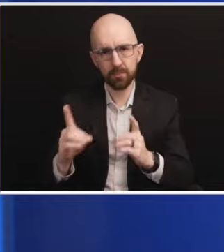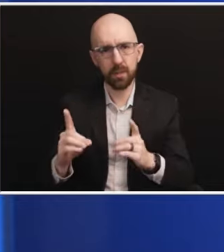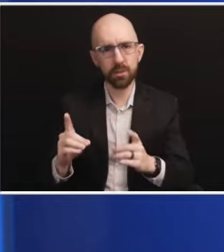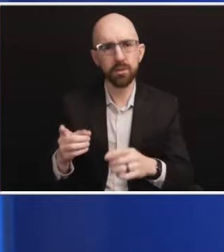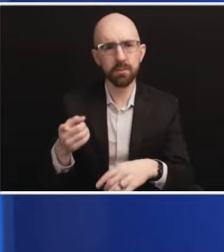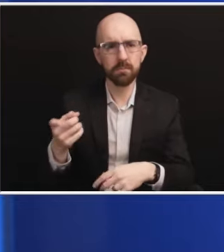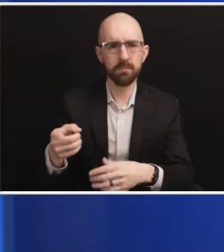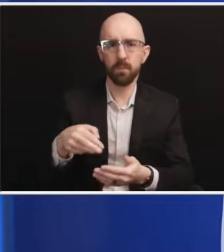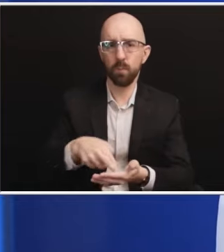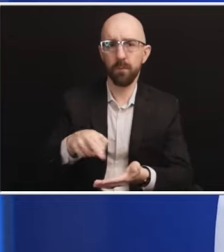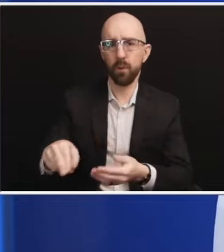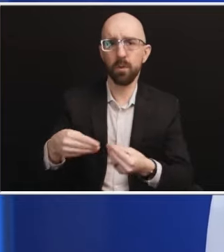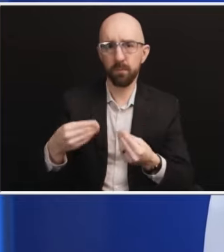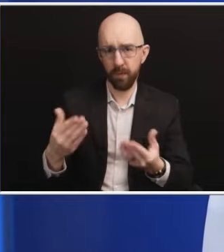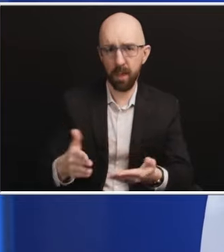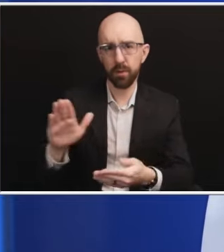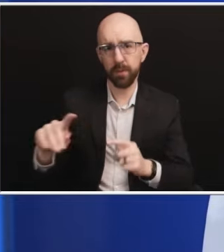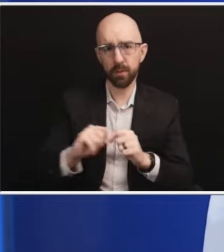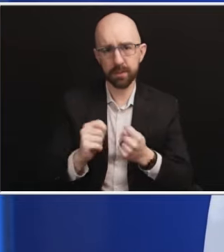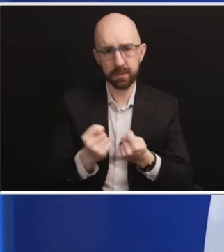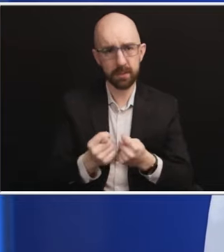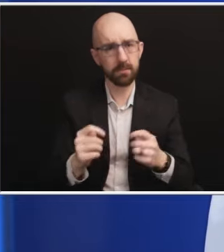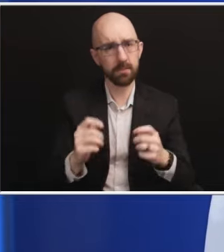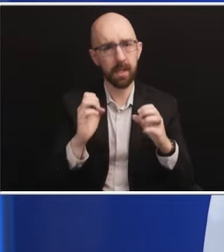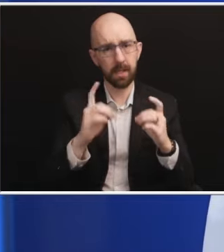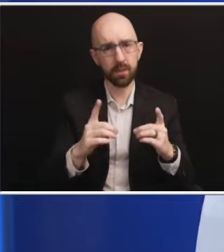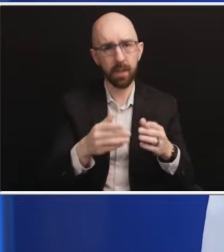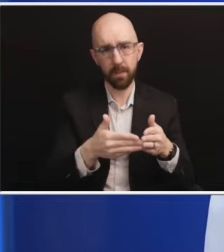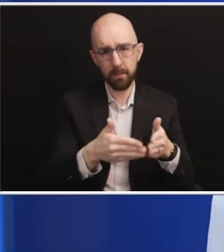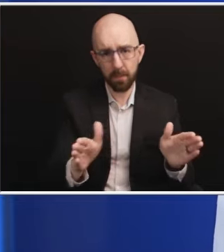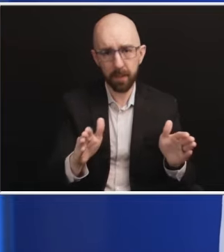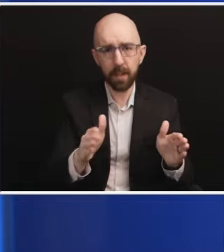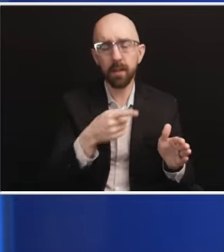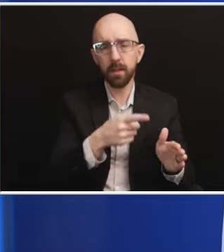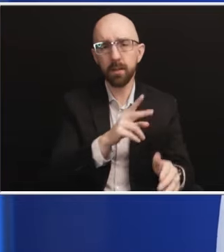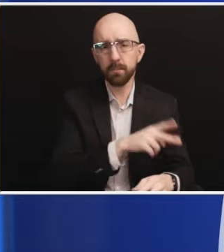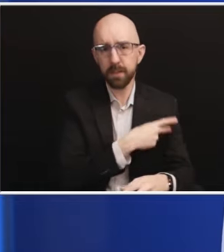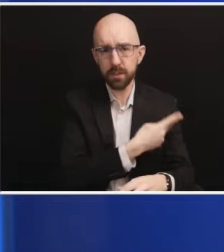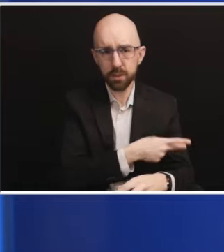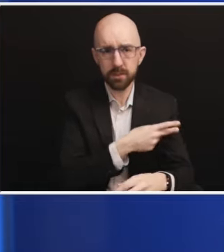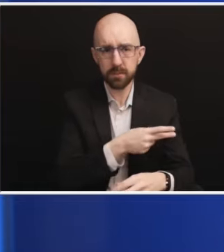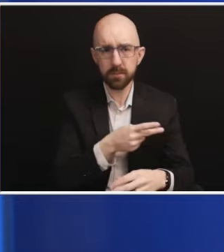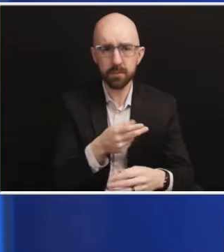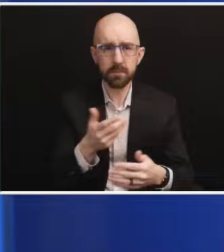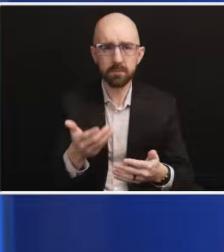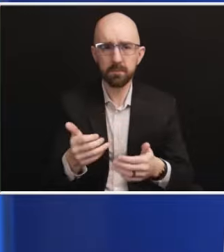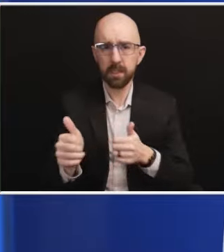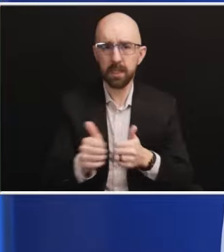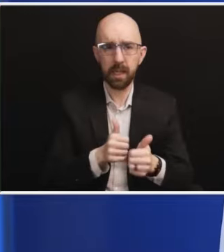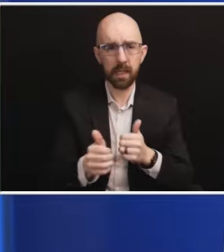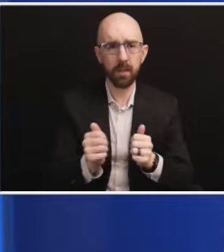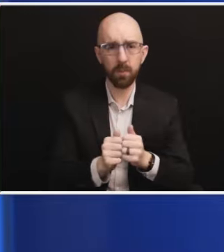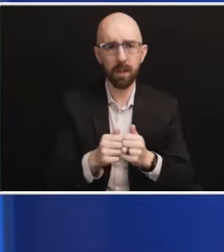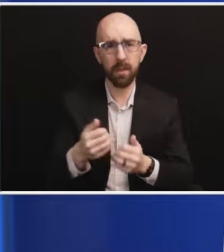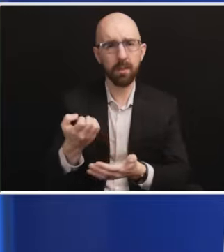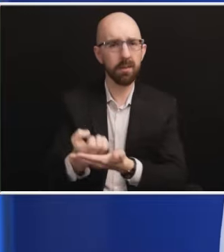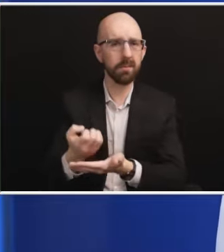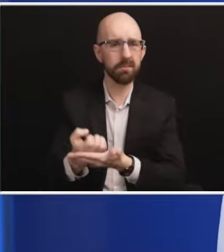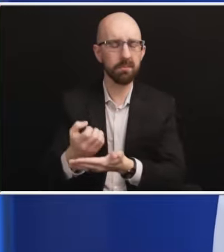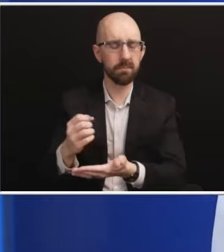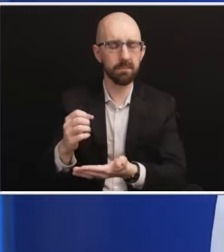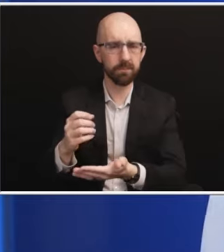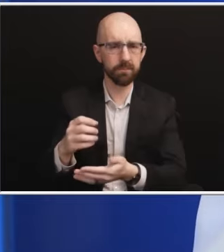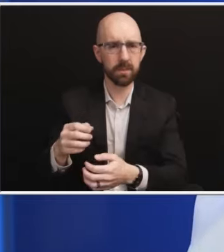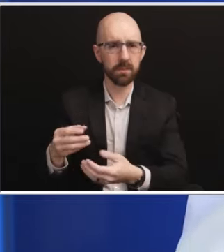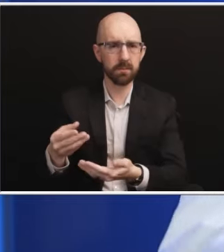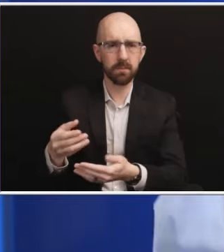and their teams, education of the public, of patients, contending with socioeconomic challenges for that